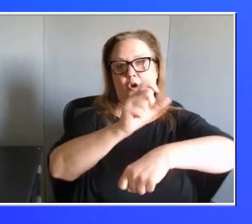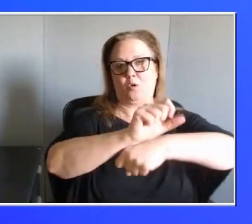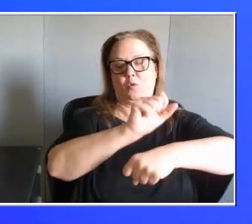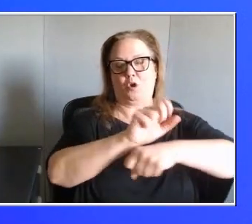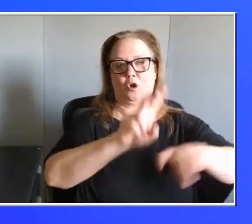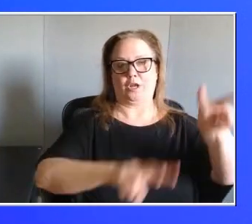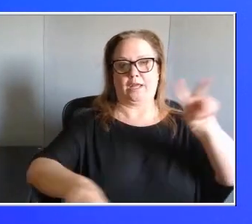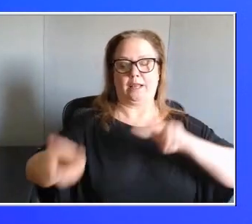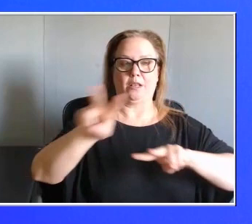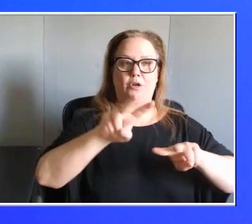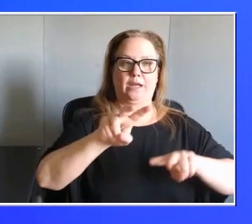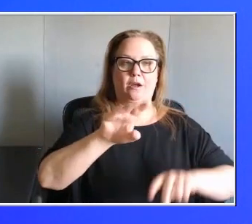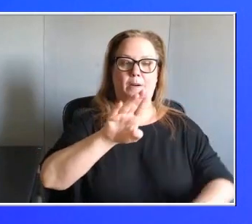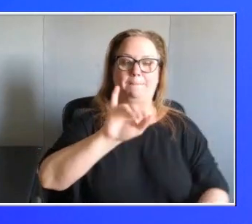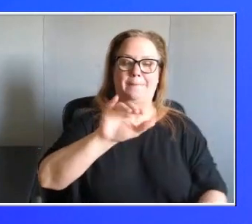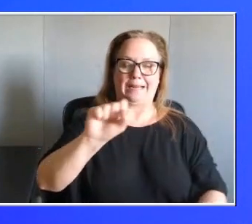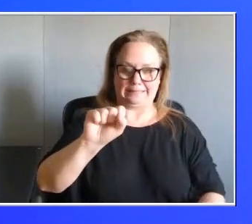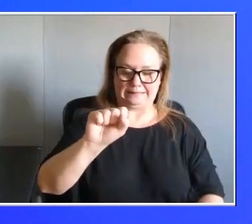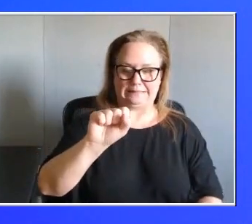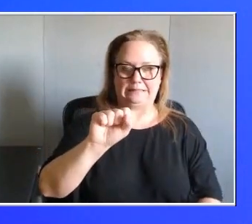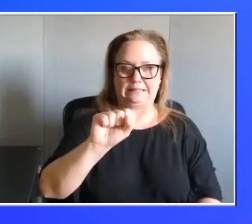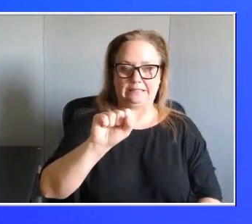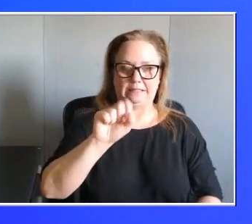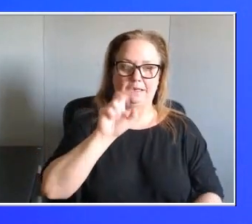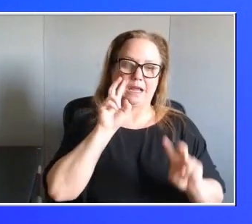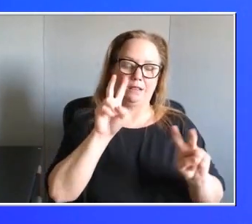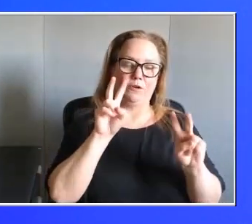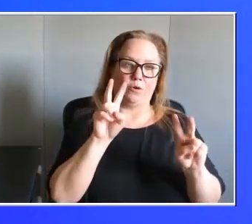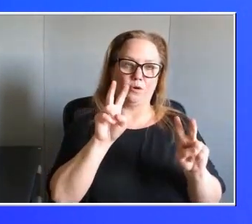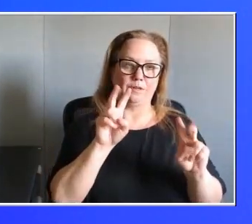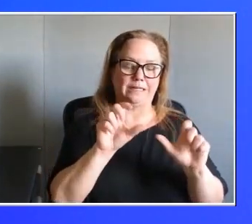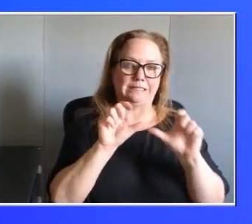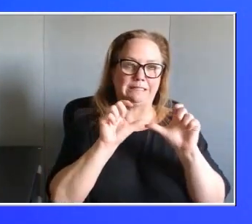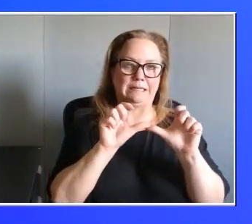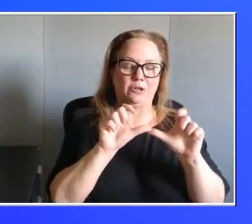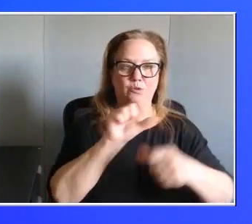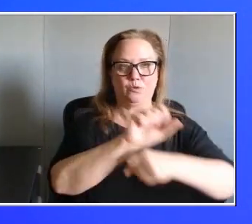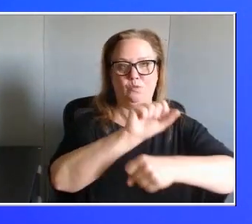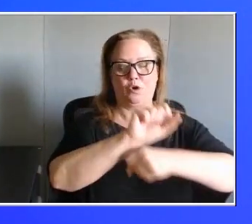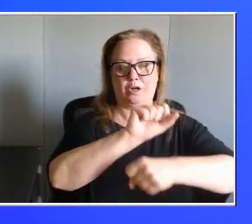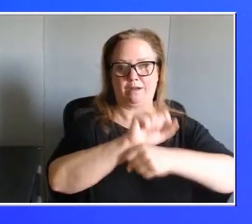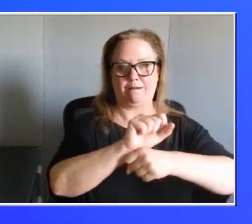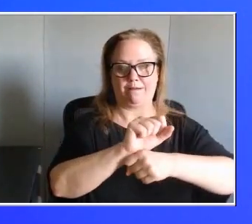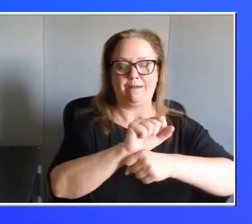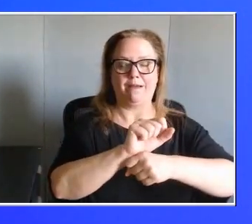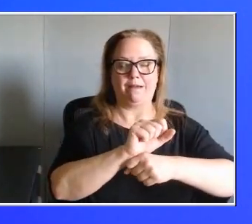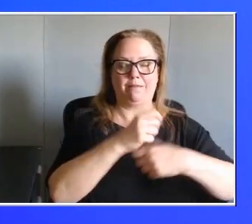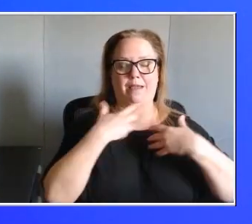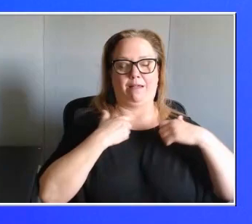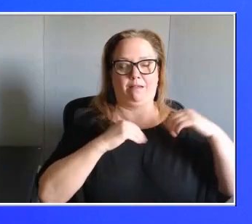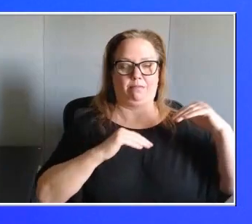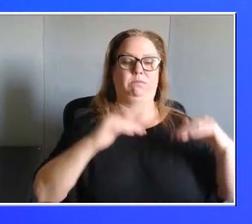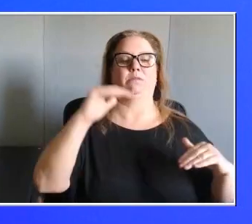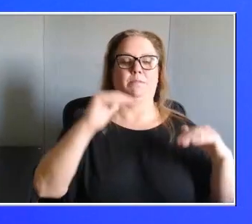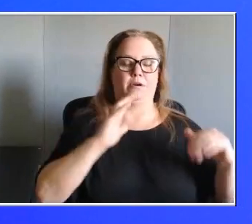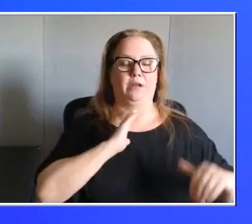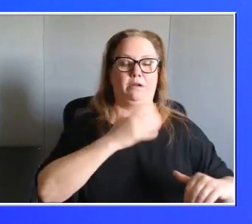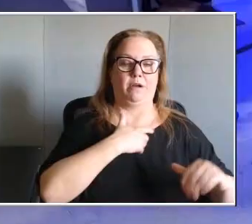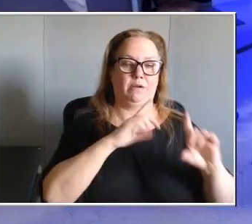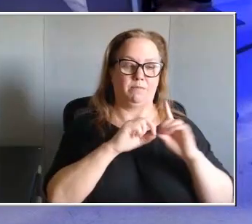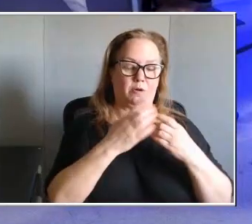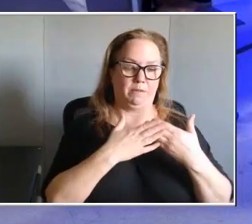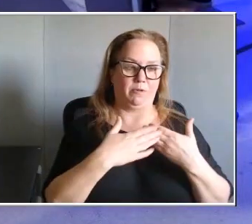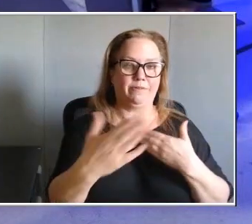own biases. And I look forward to continuing to work on health disparities in our own department moving forward.